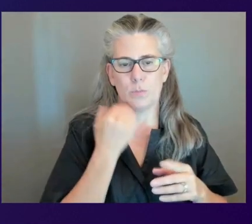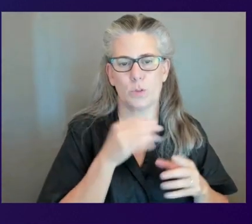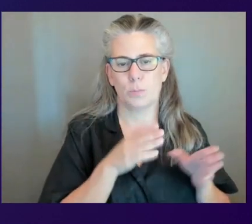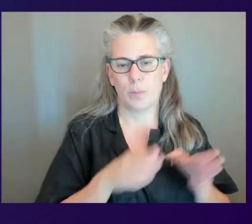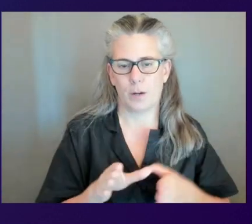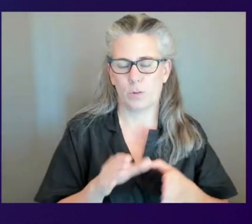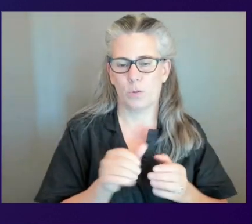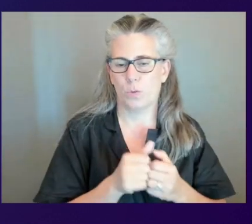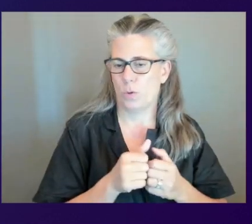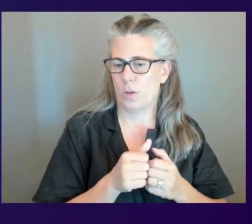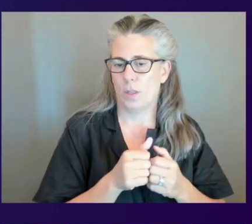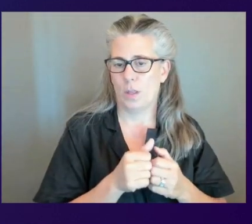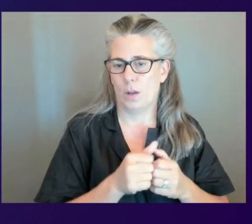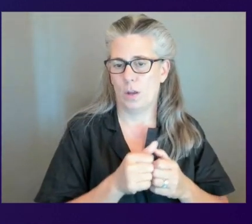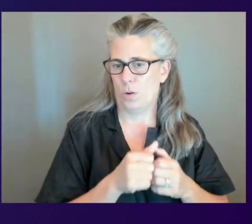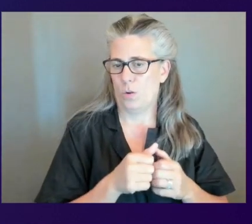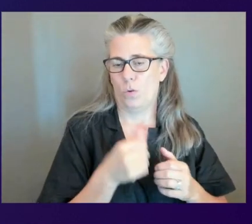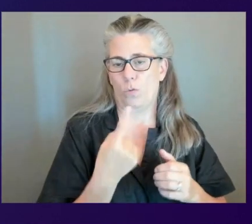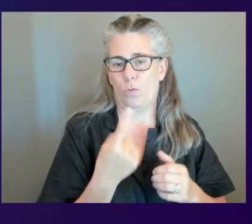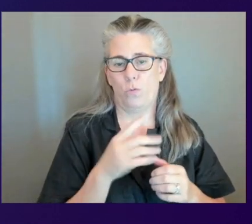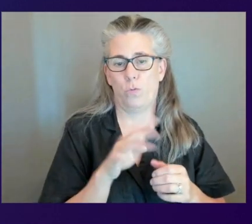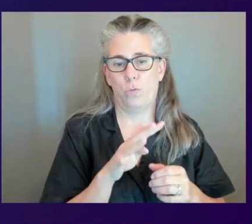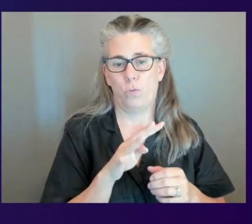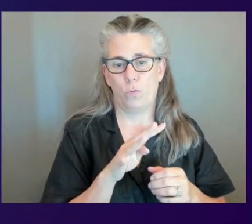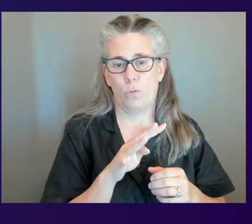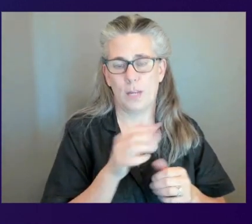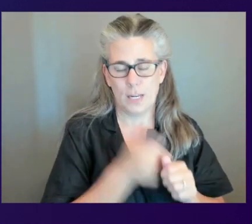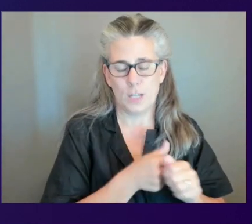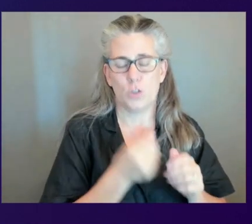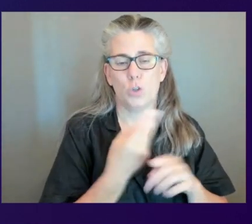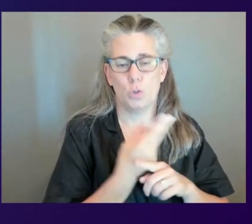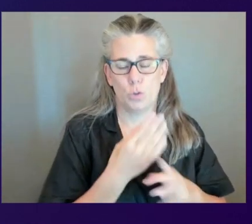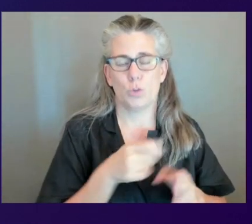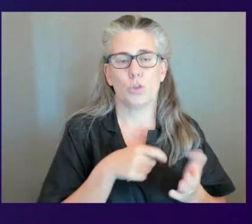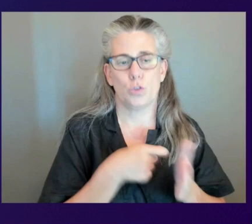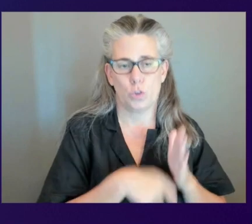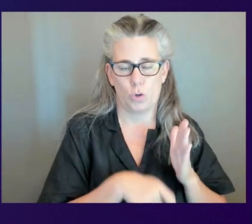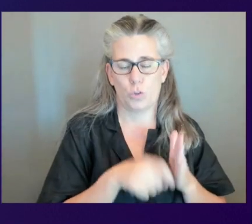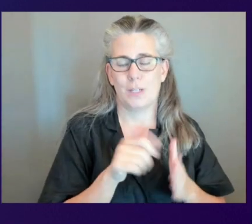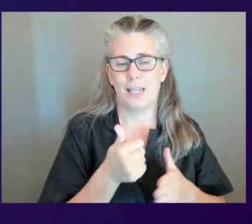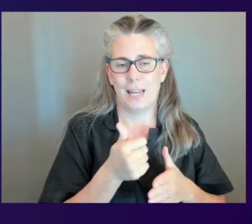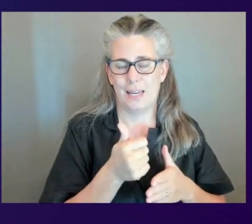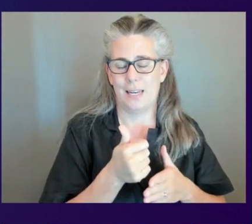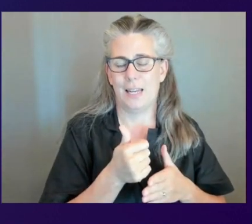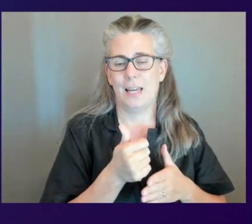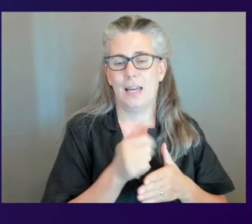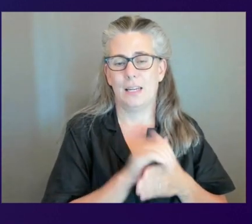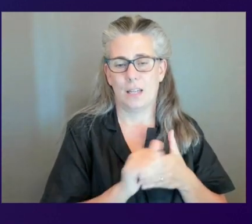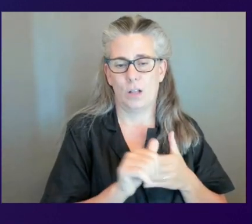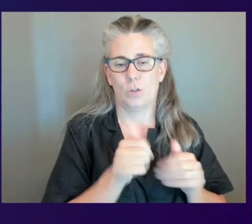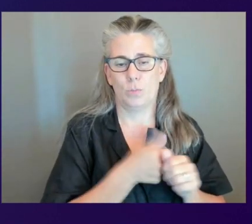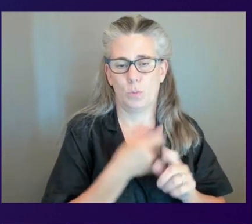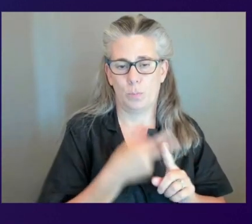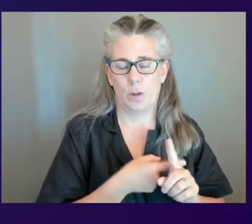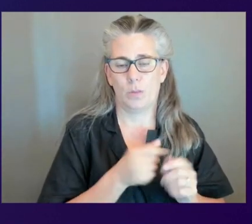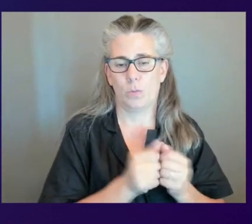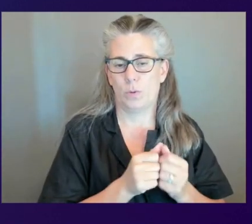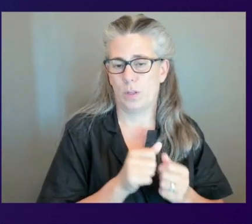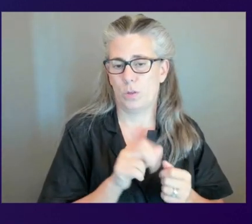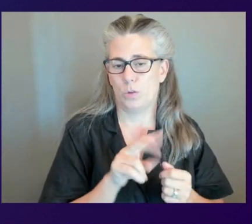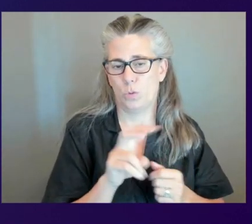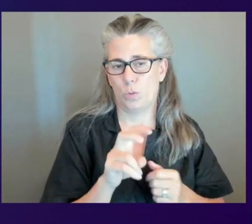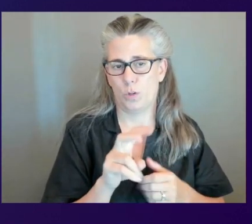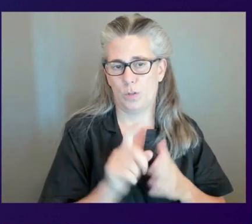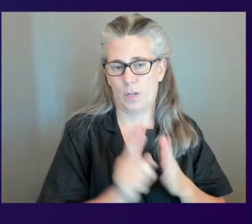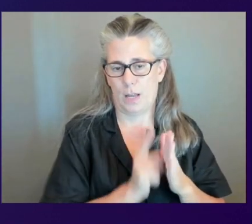Each individual user is being charged at $7 a month for up to 200 hours. So that first month, you're going to run $210. But then the second